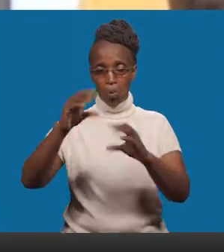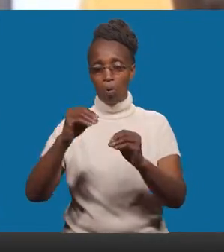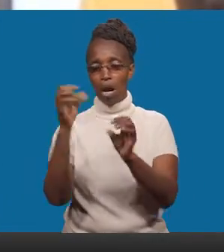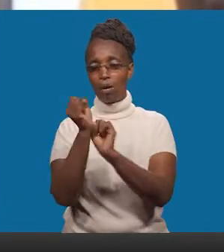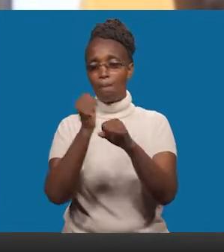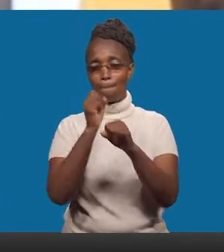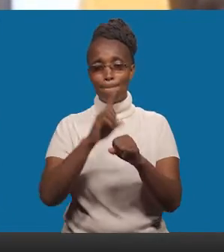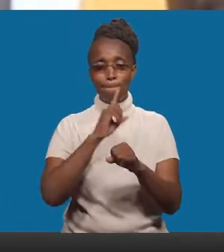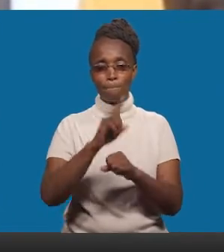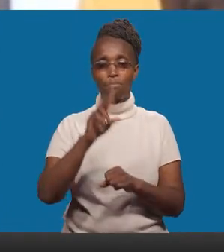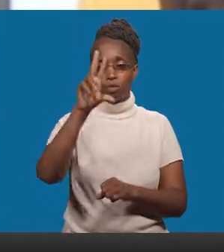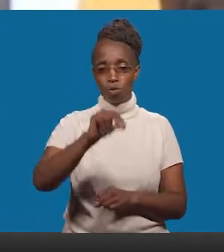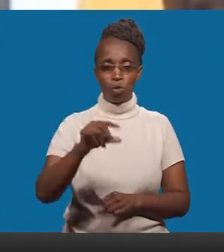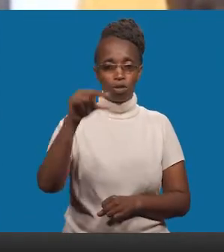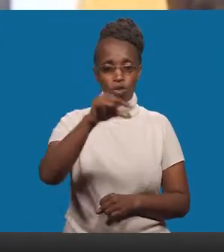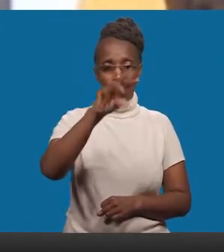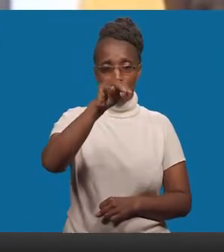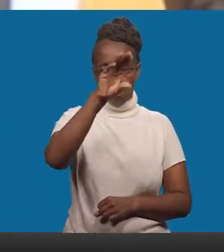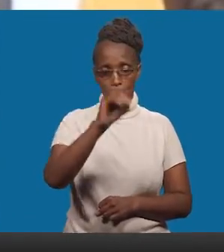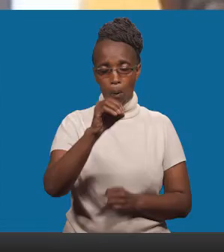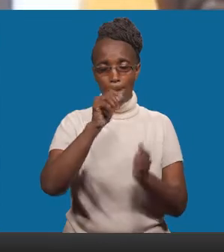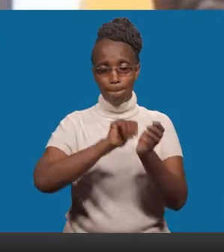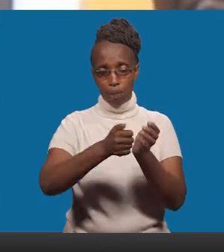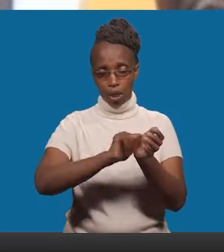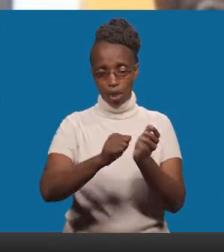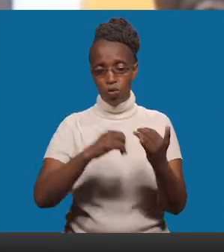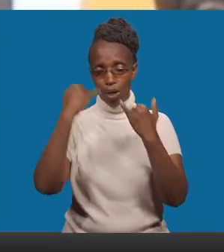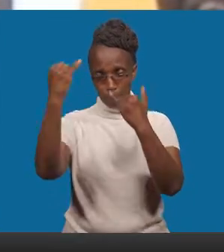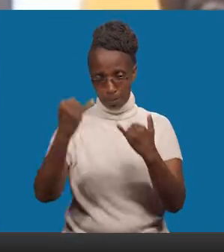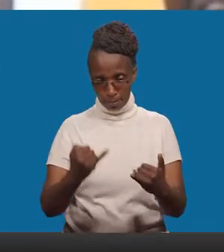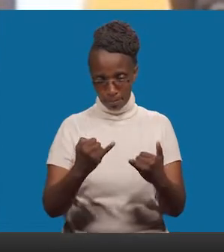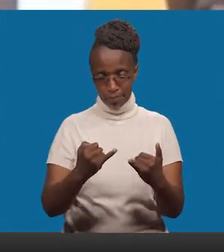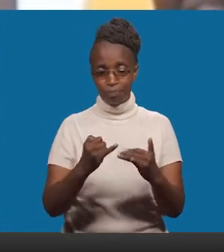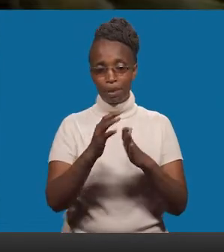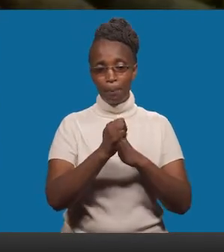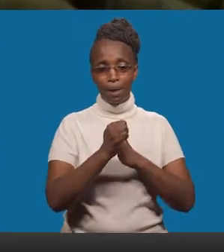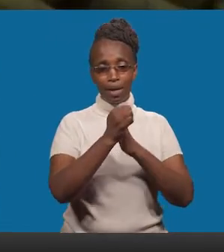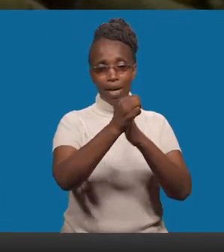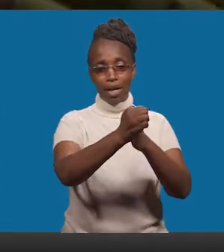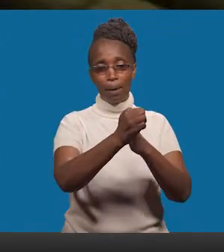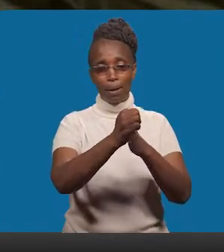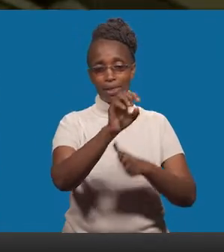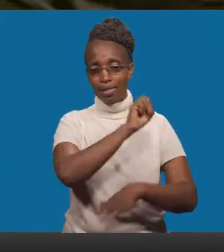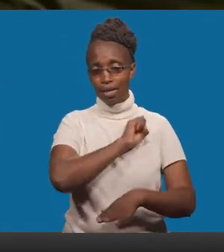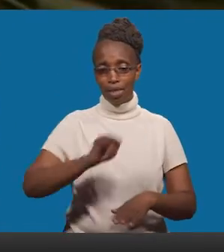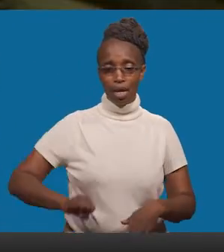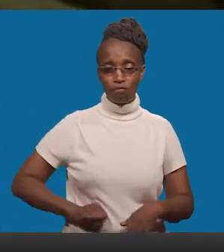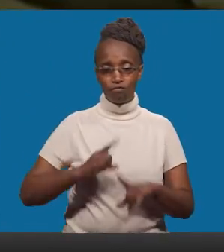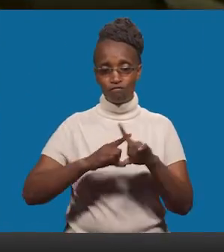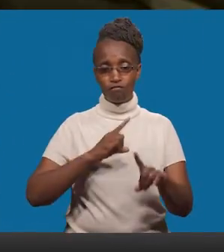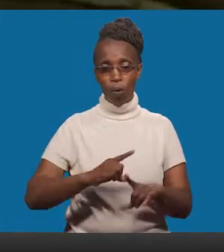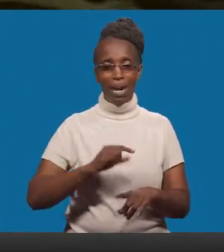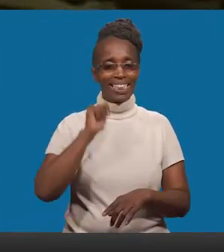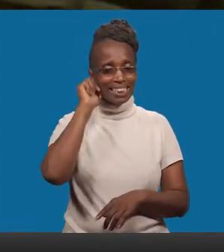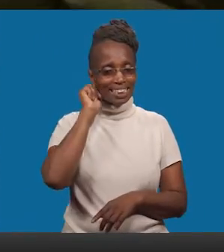force that will ensure no GMO of maize will be imported in this country. Wakiongozwa na seneta wa Nandi